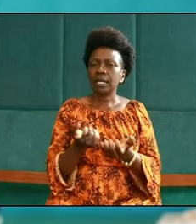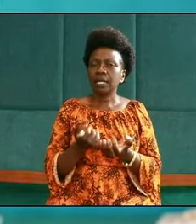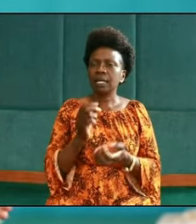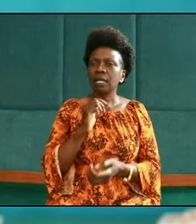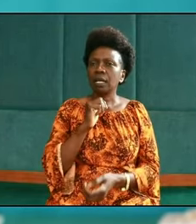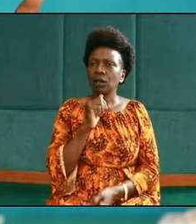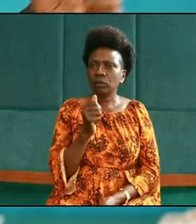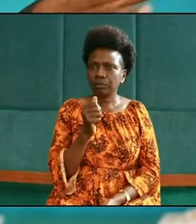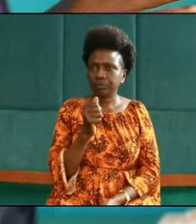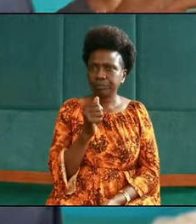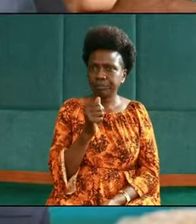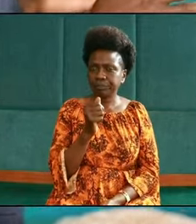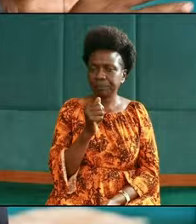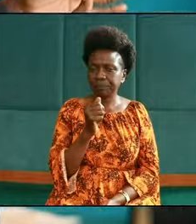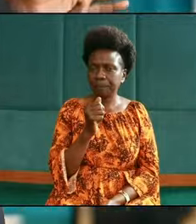not